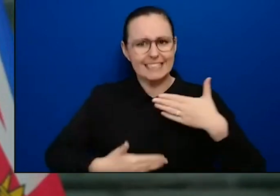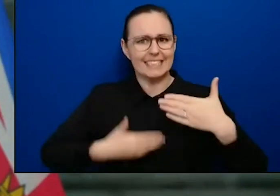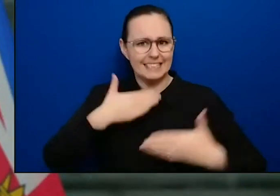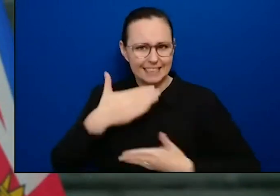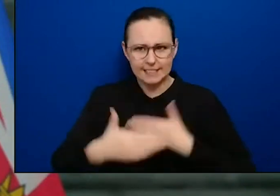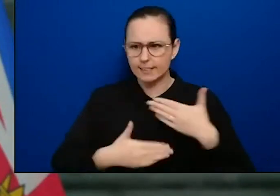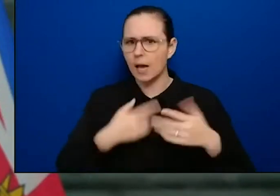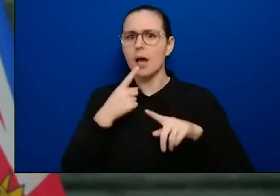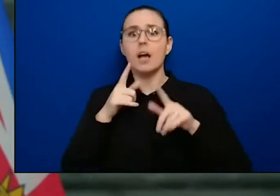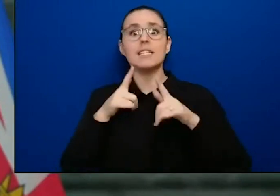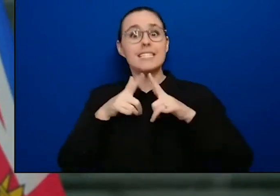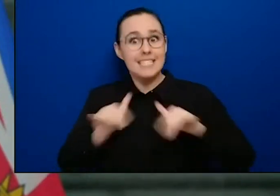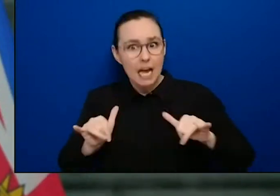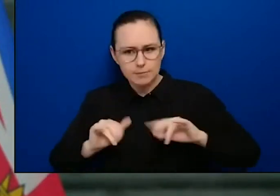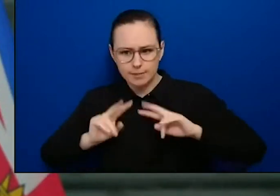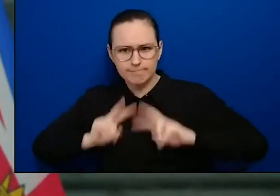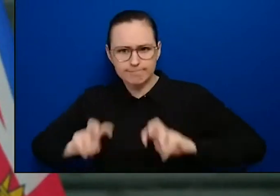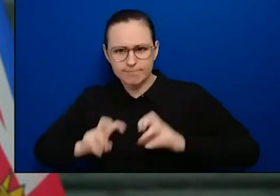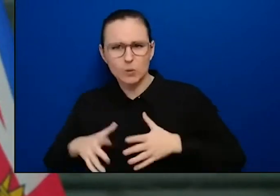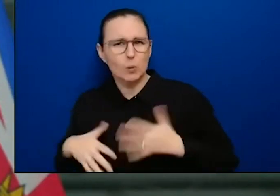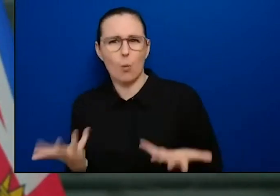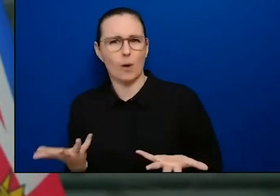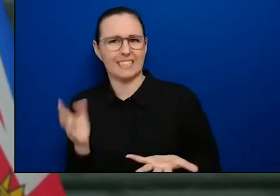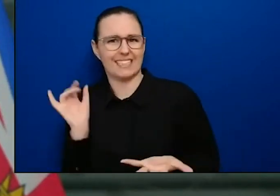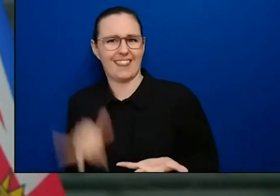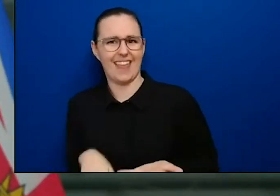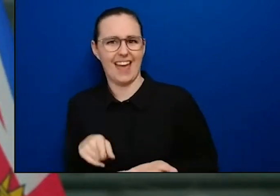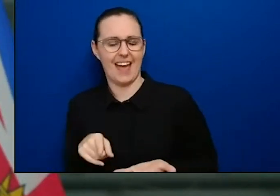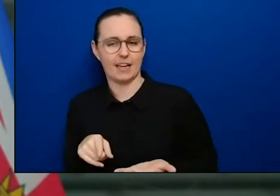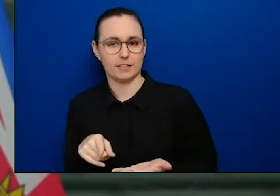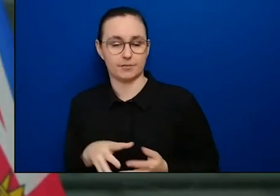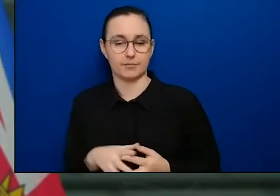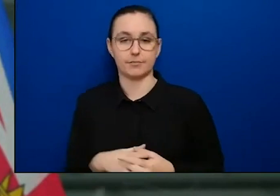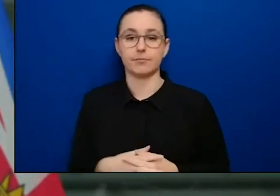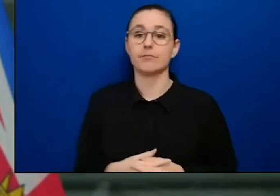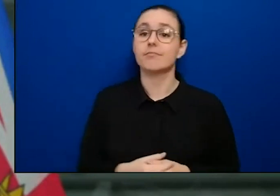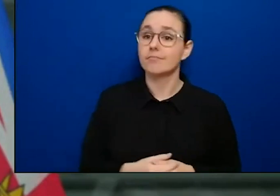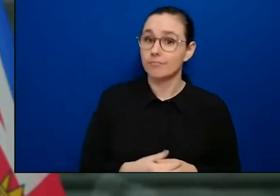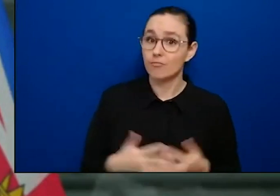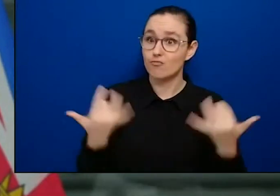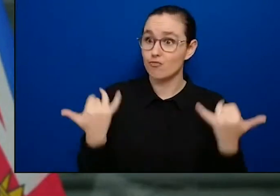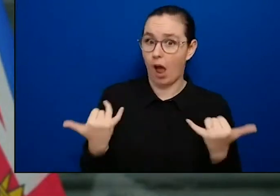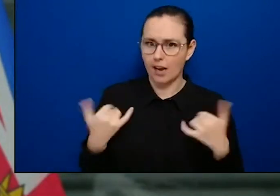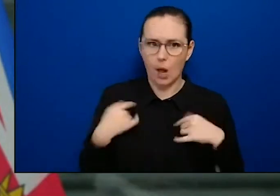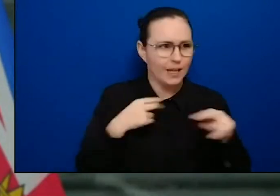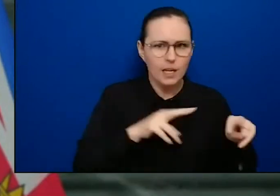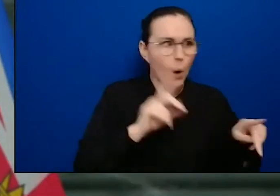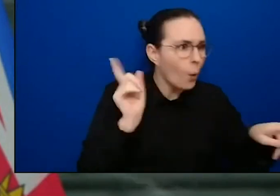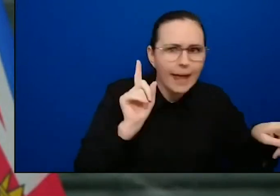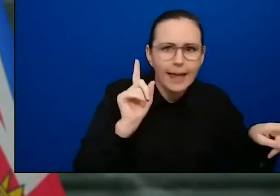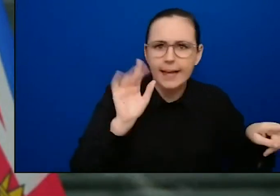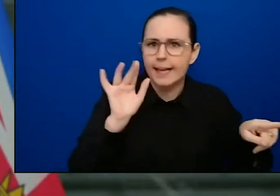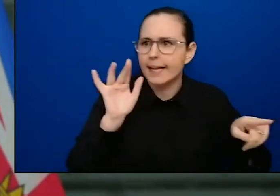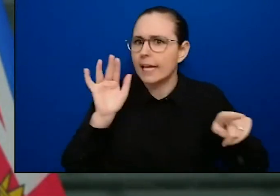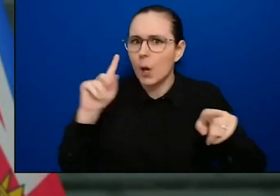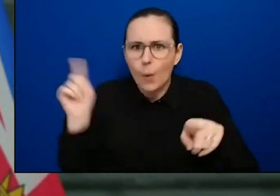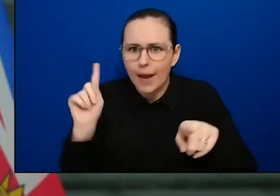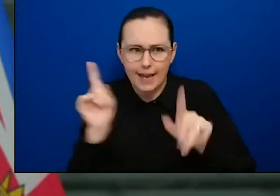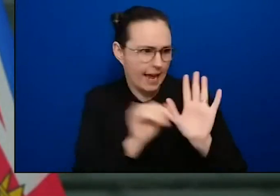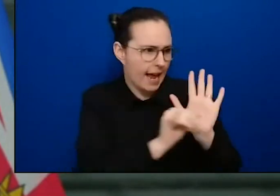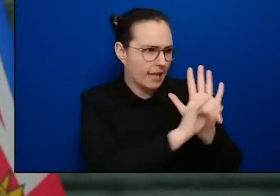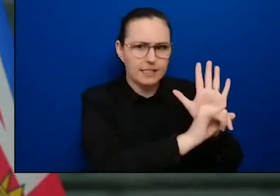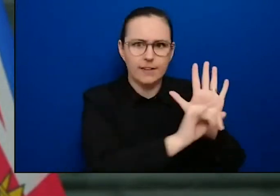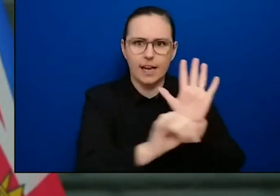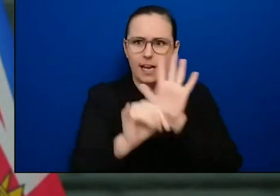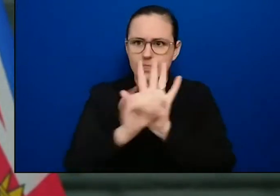I call it case finding right now, to have an understanding of where it is. But it also means that we need to take cautious